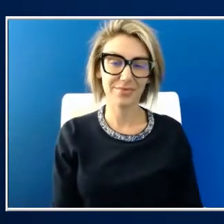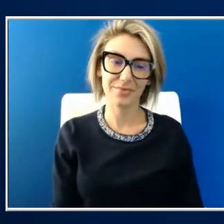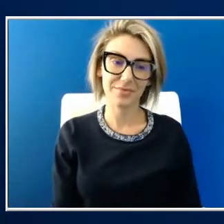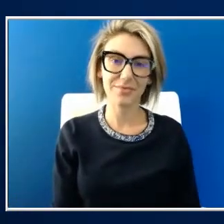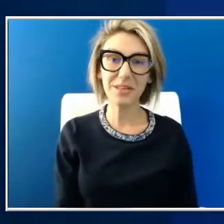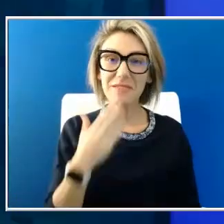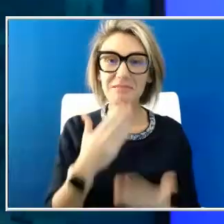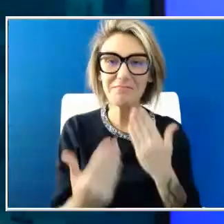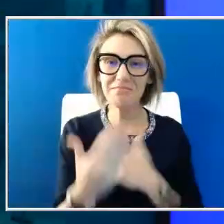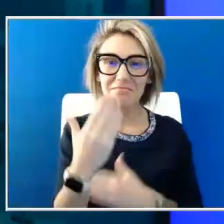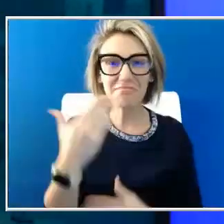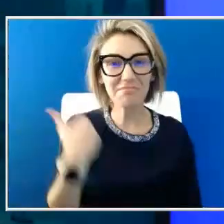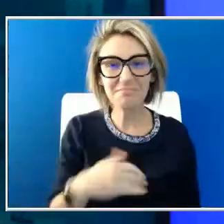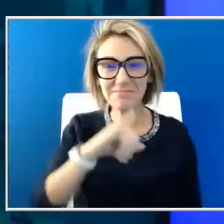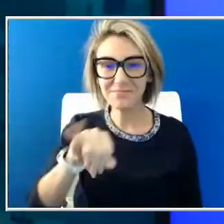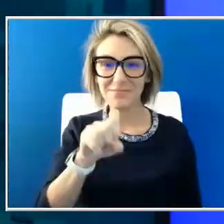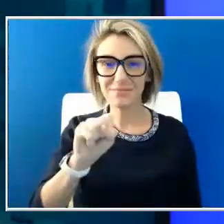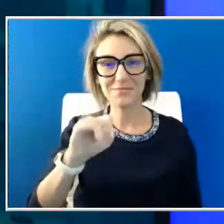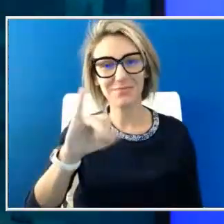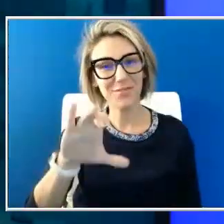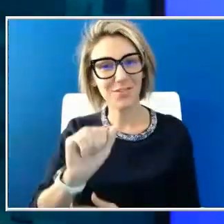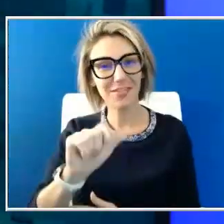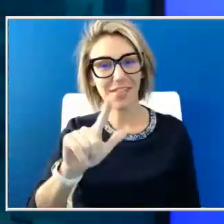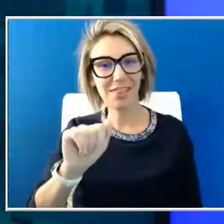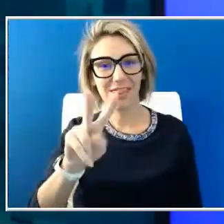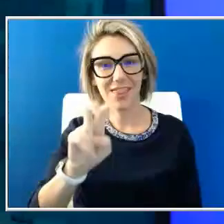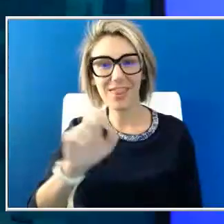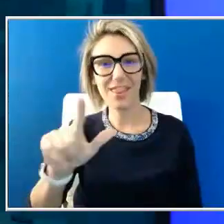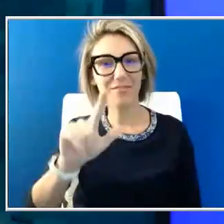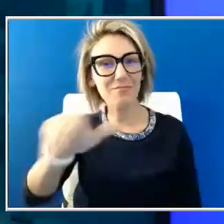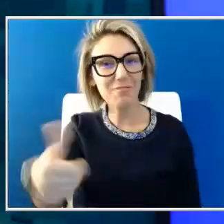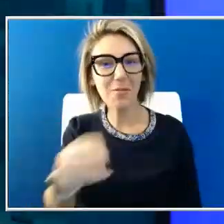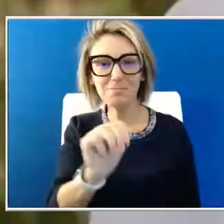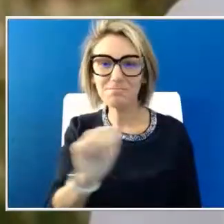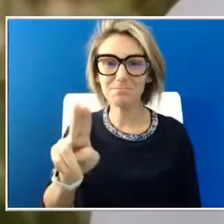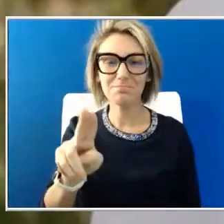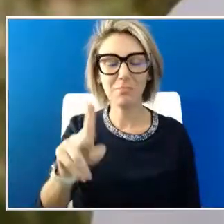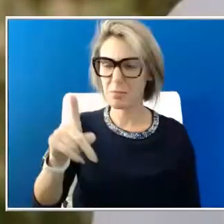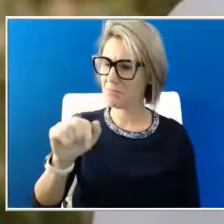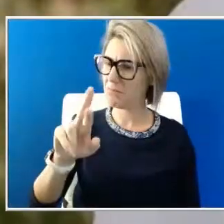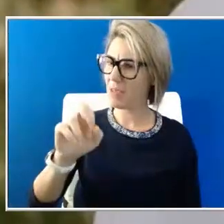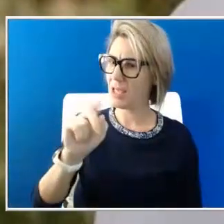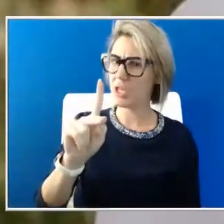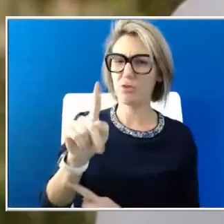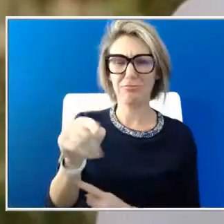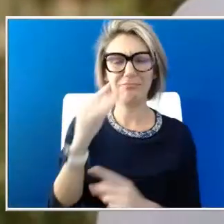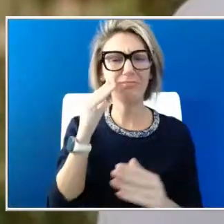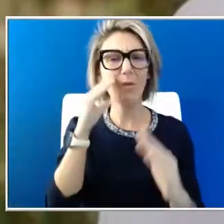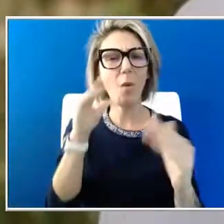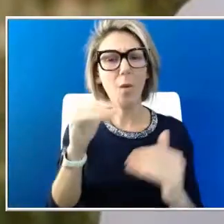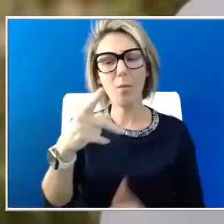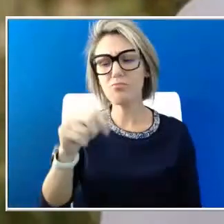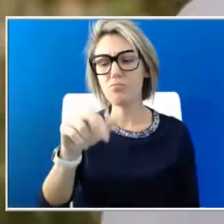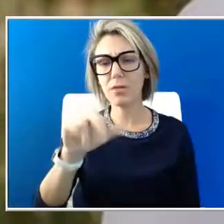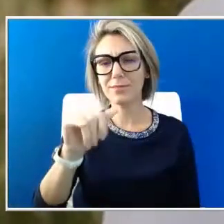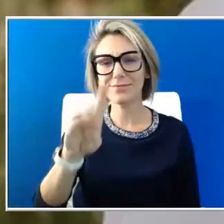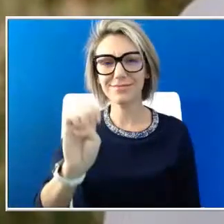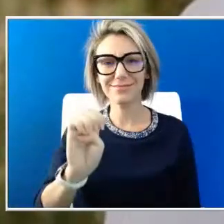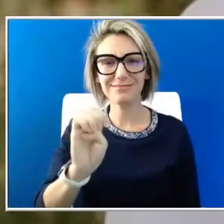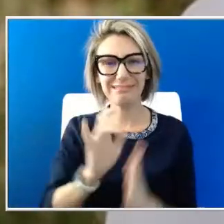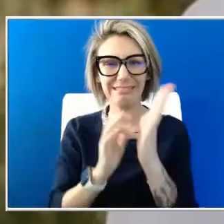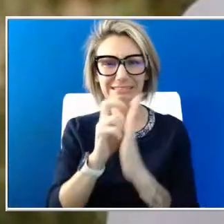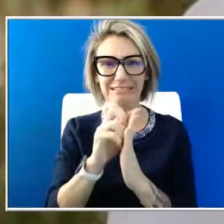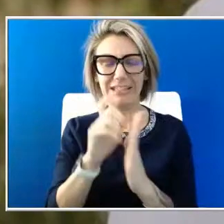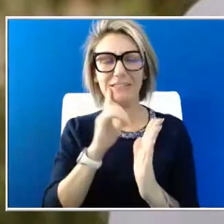Good morning, I'm Jessica Lovell. Welcome to the Morning Medical Update. Patrick Lanphier hoped that prostate cancer was behind him, but years after having